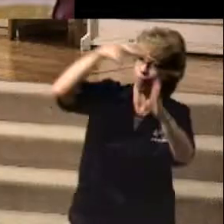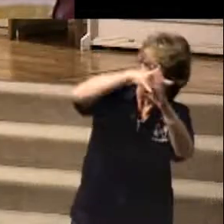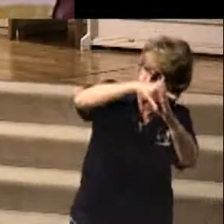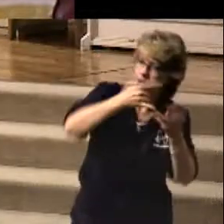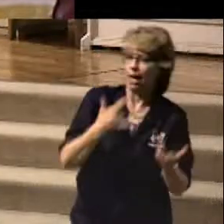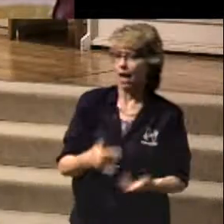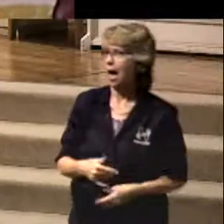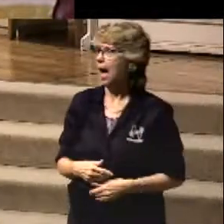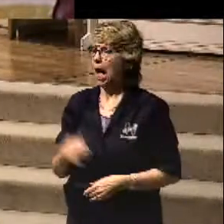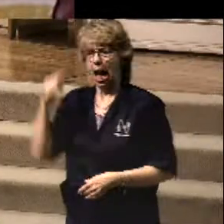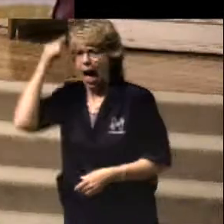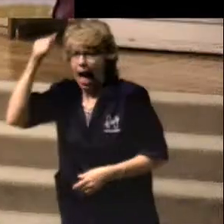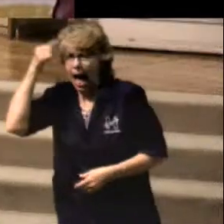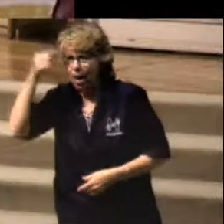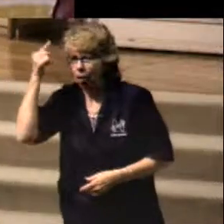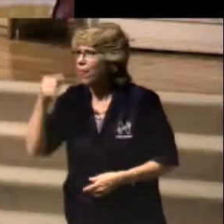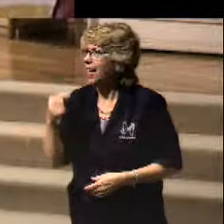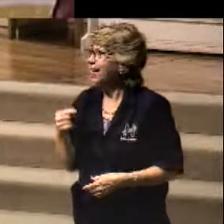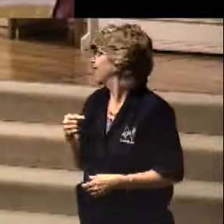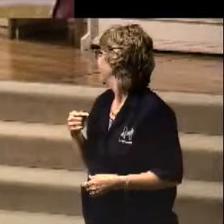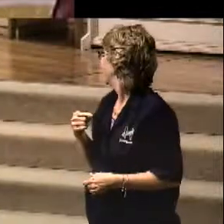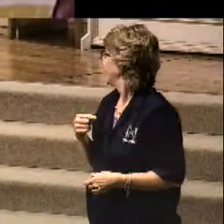ascend.